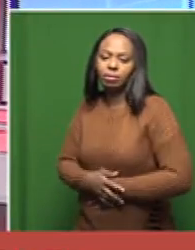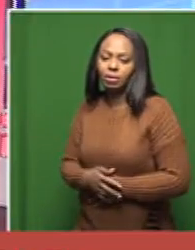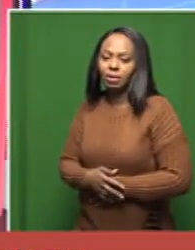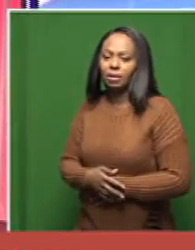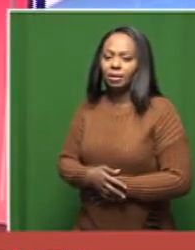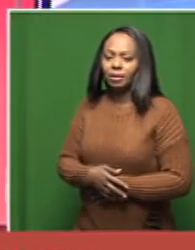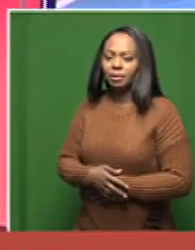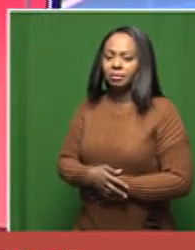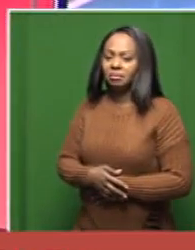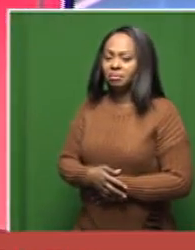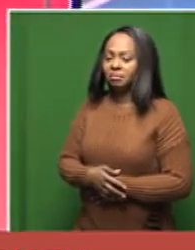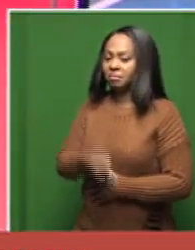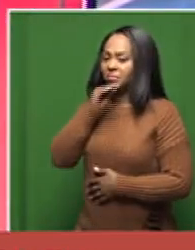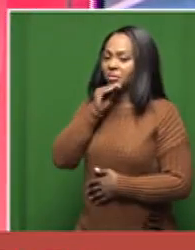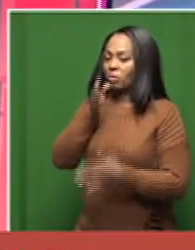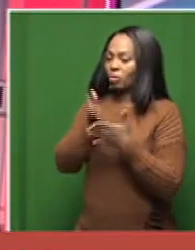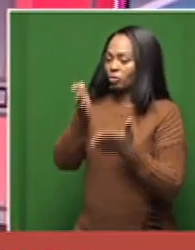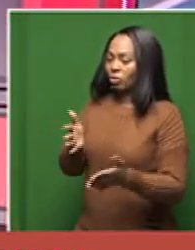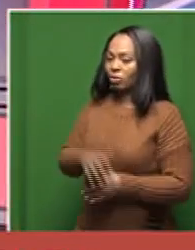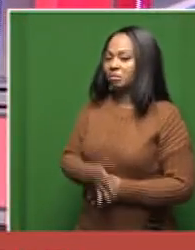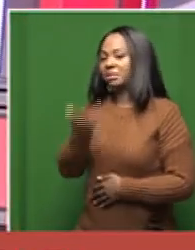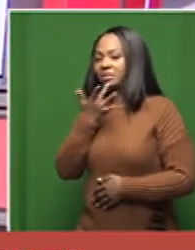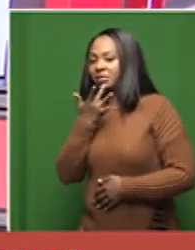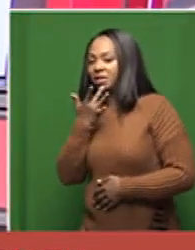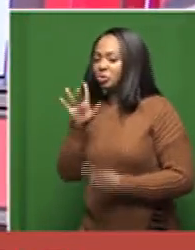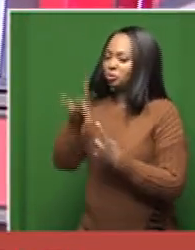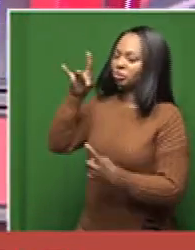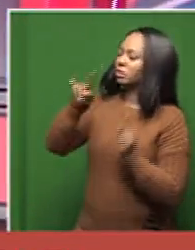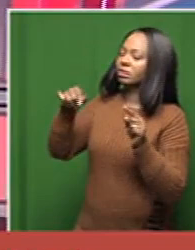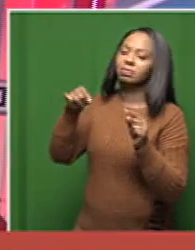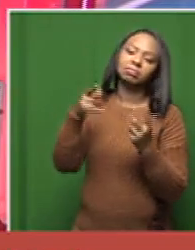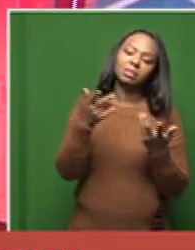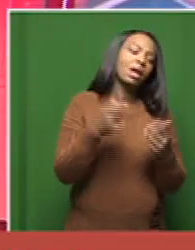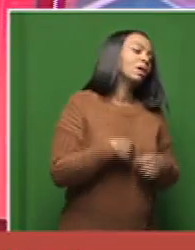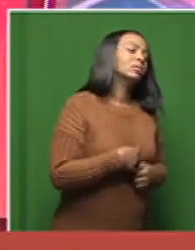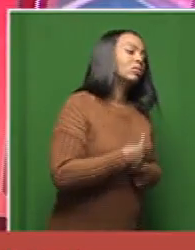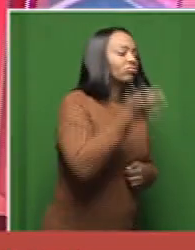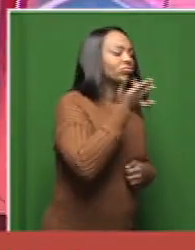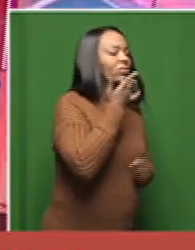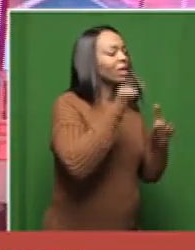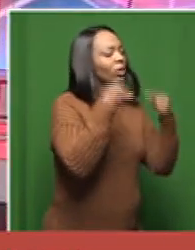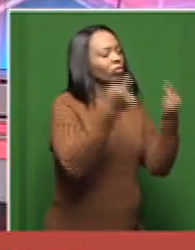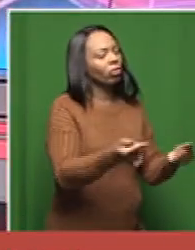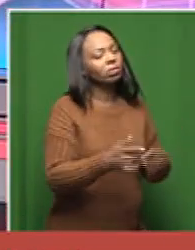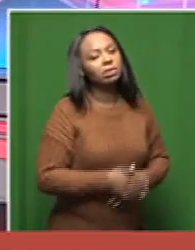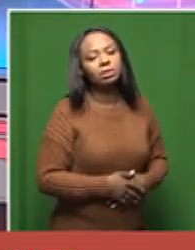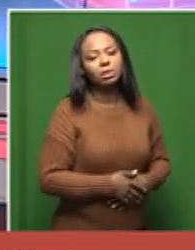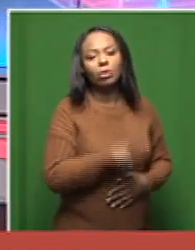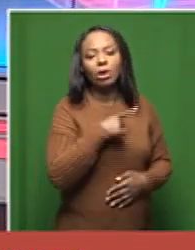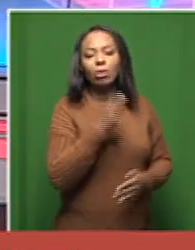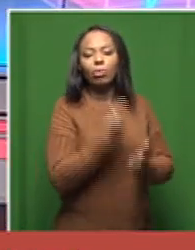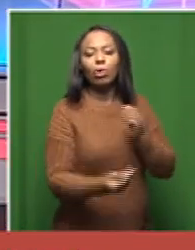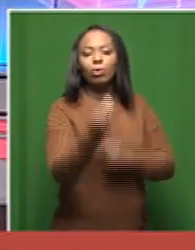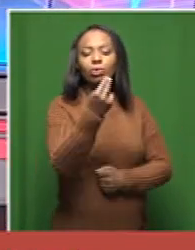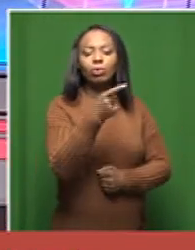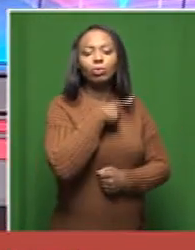guess. Yeah, well, you can't really choose. Well, currently we don't have both vaccines. As you know,